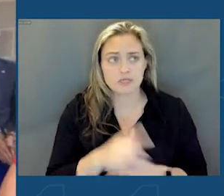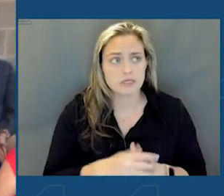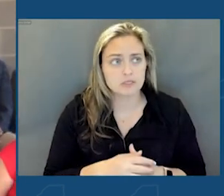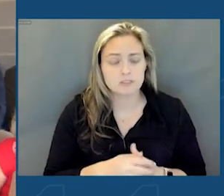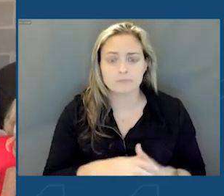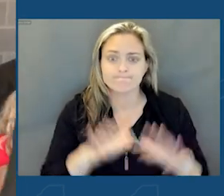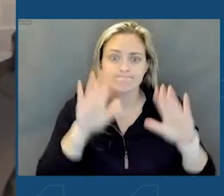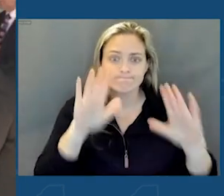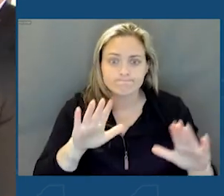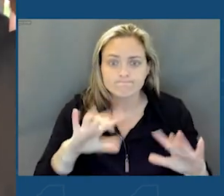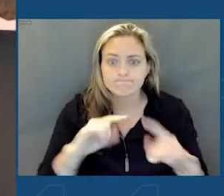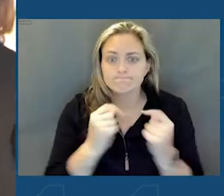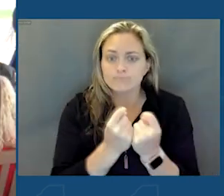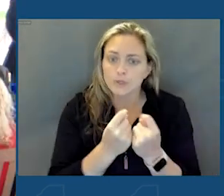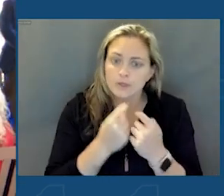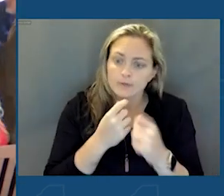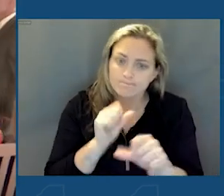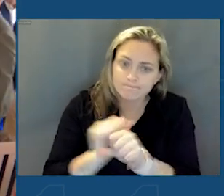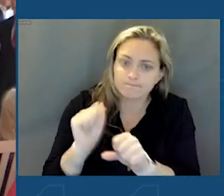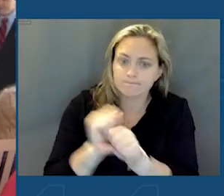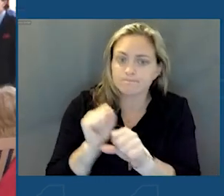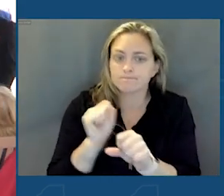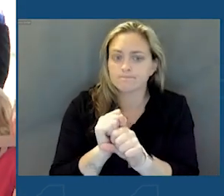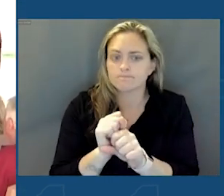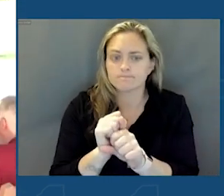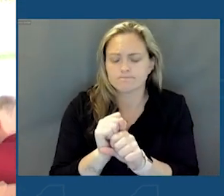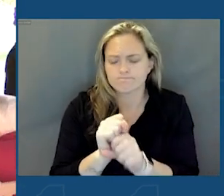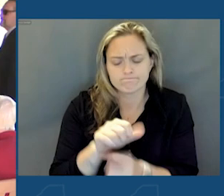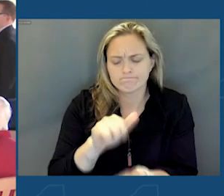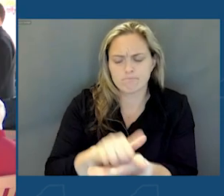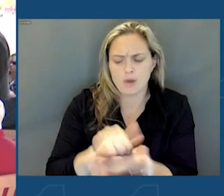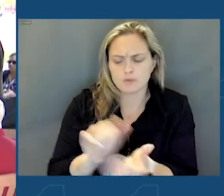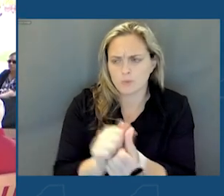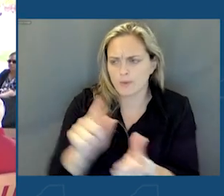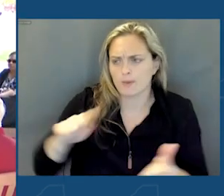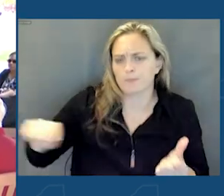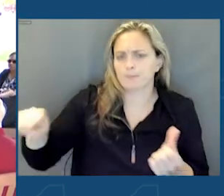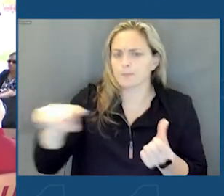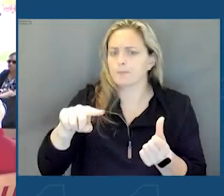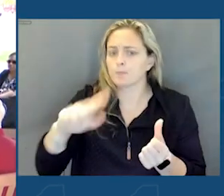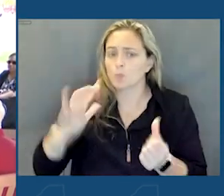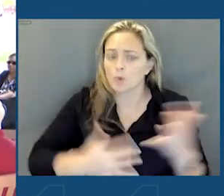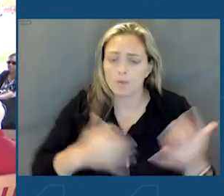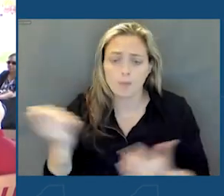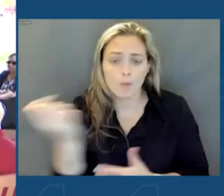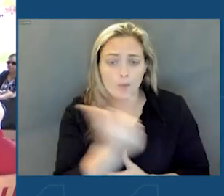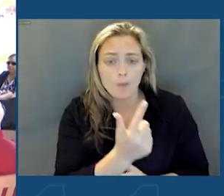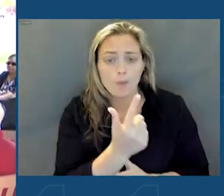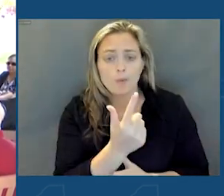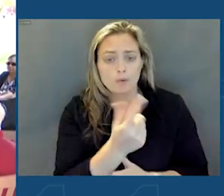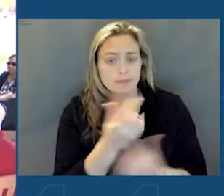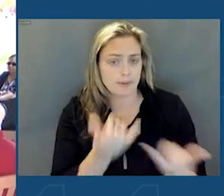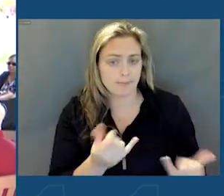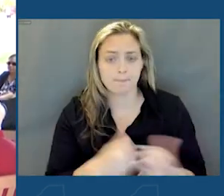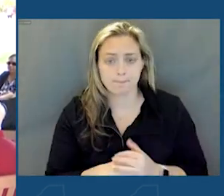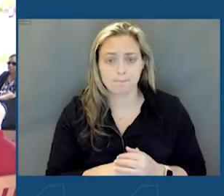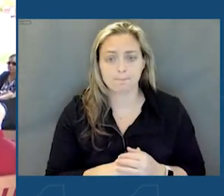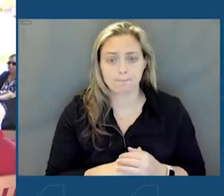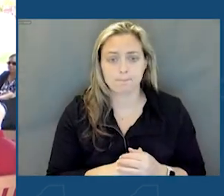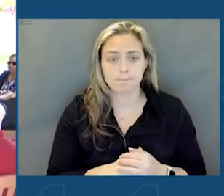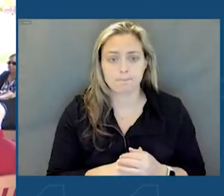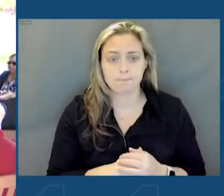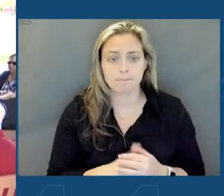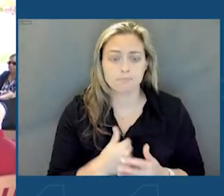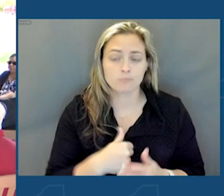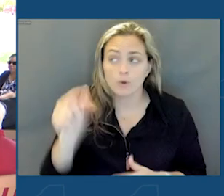wonderful team effort. We could not have done this. I want to welcome all of you on today to our